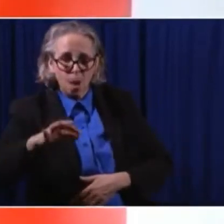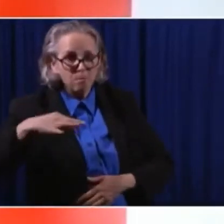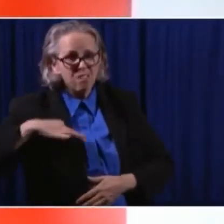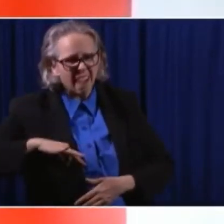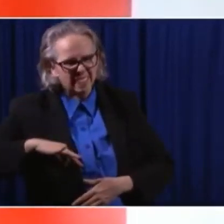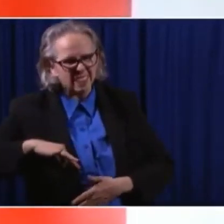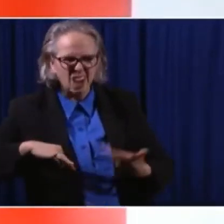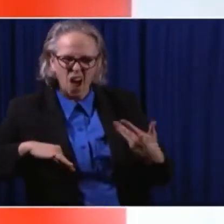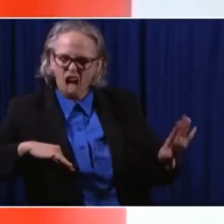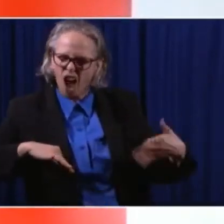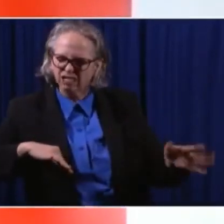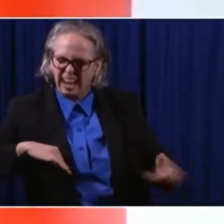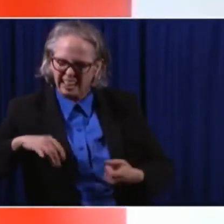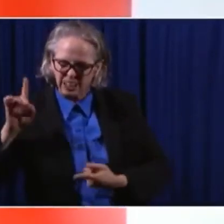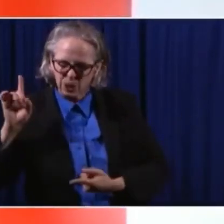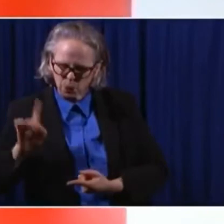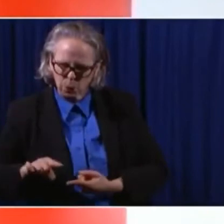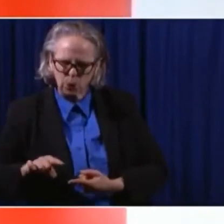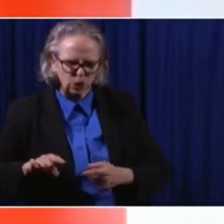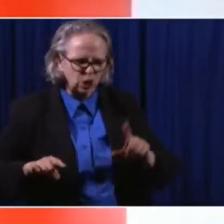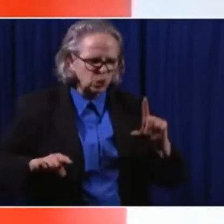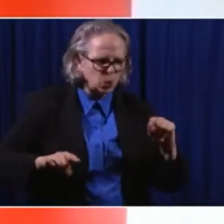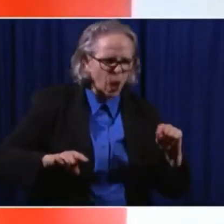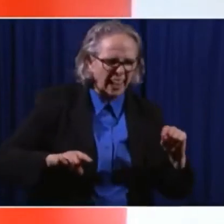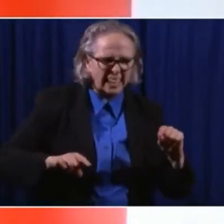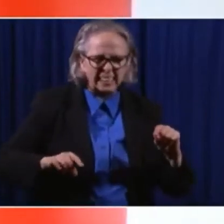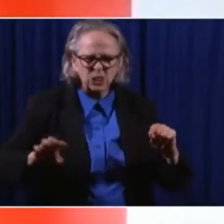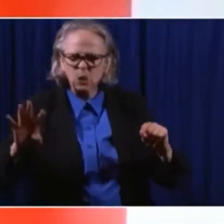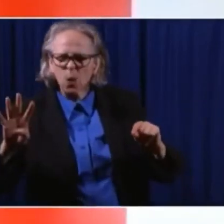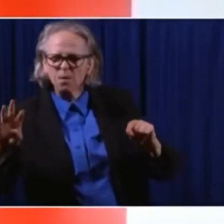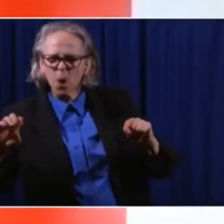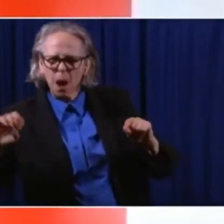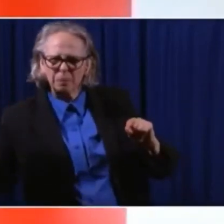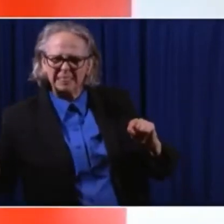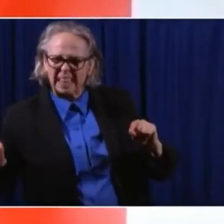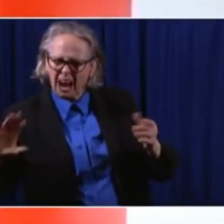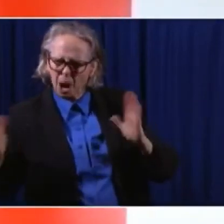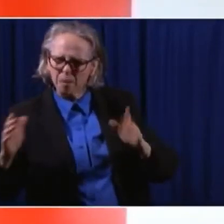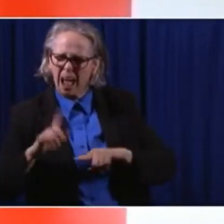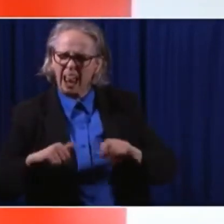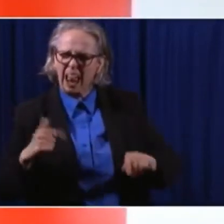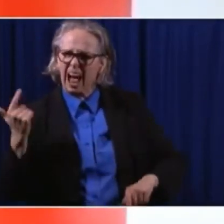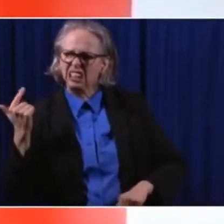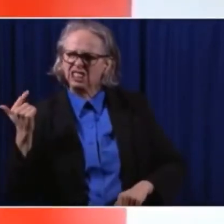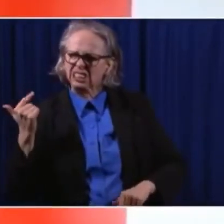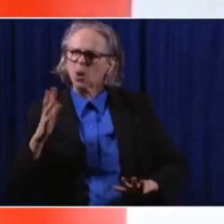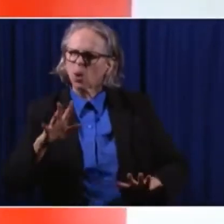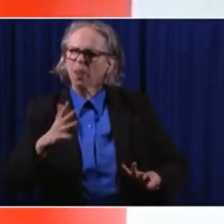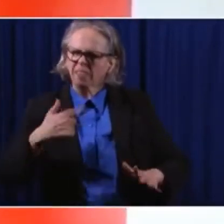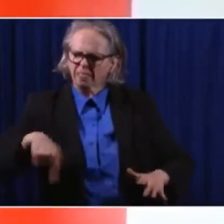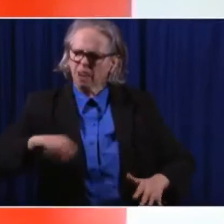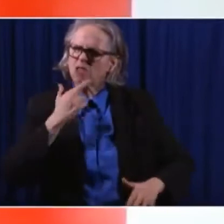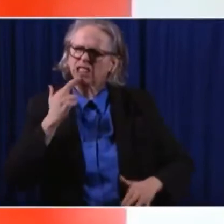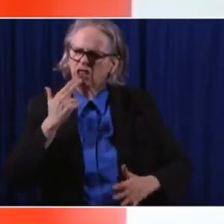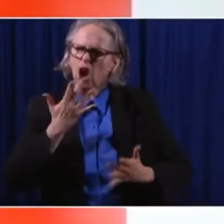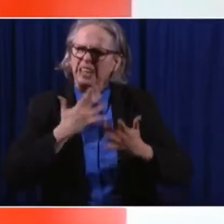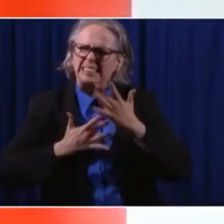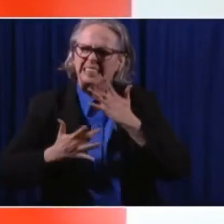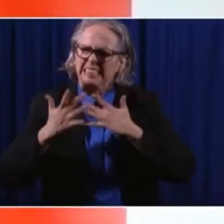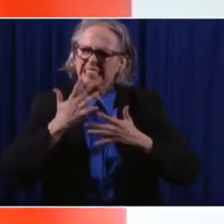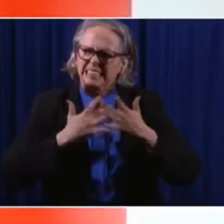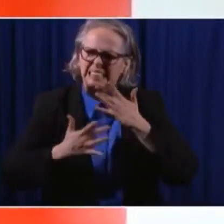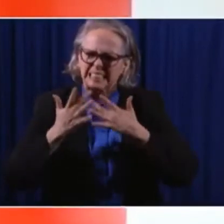same time a year ago. And any of you that are in business know how difficult it is to operate that way. At the same time, they have all these PPE